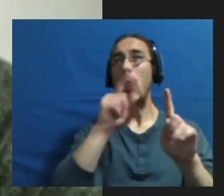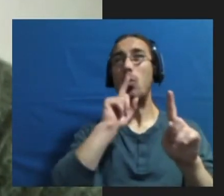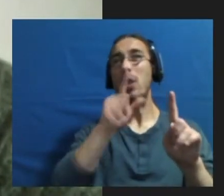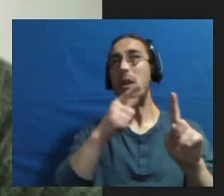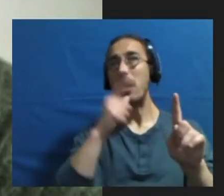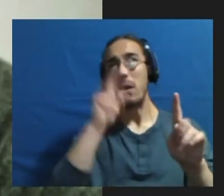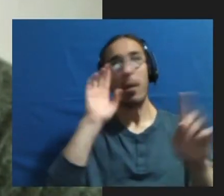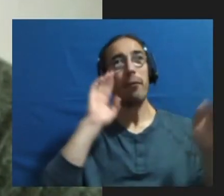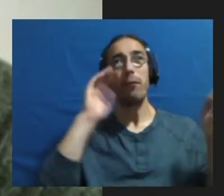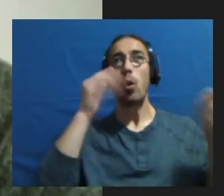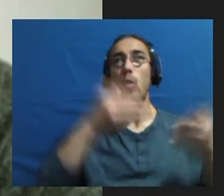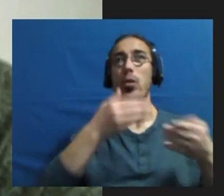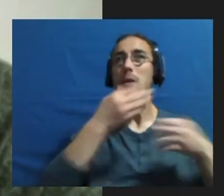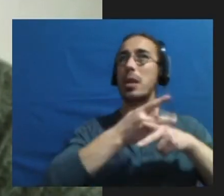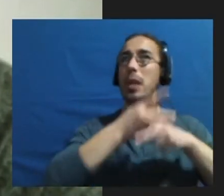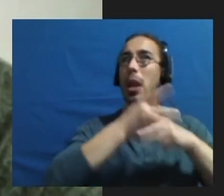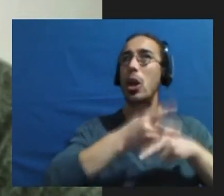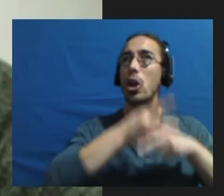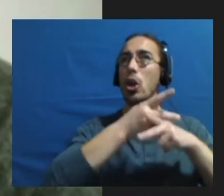placing care into any